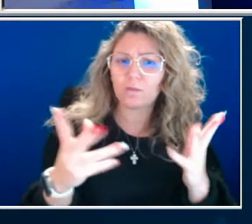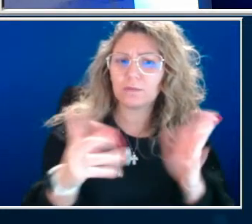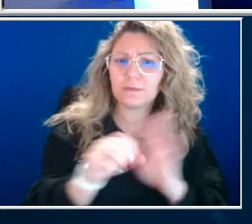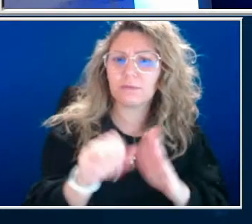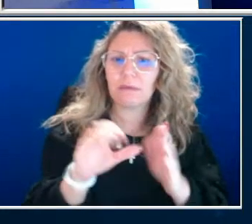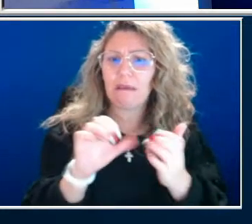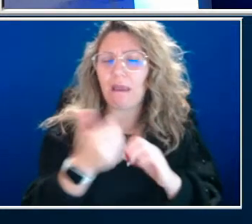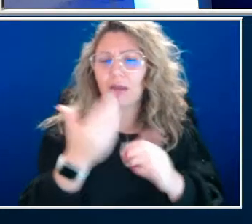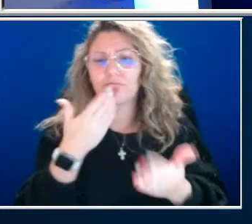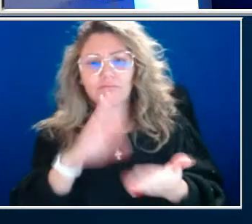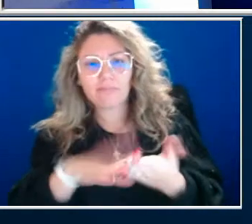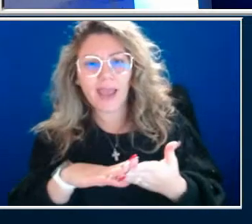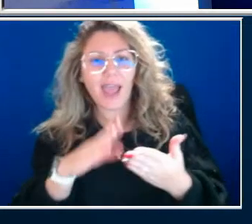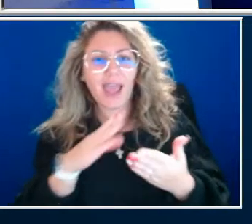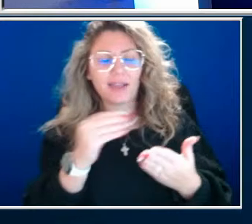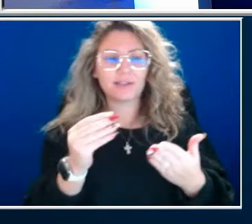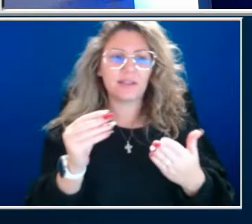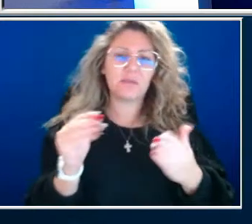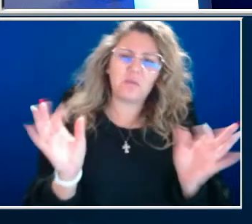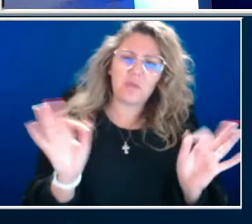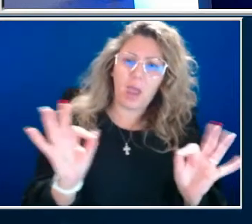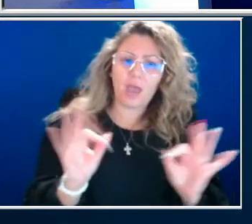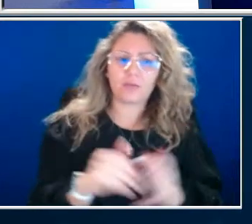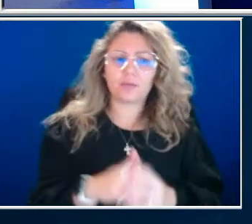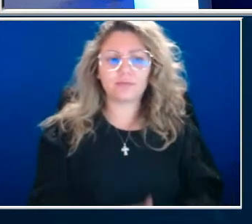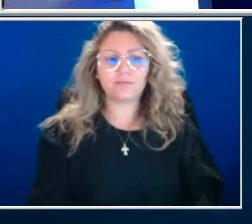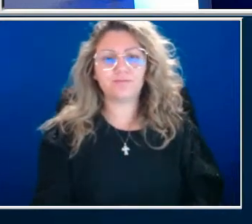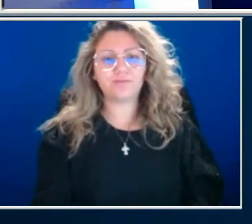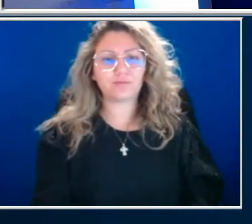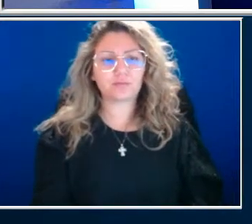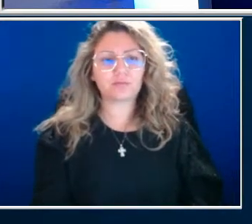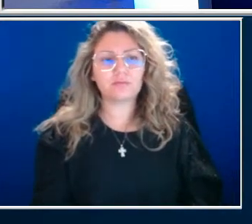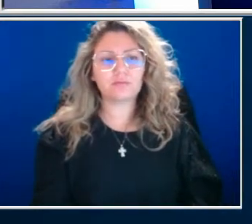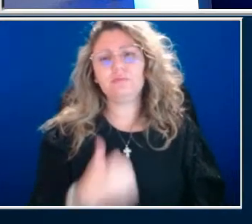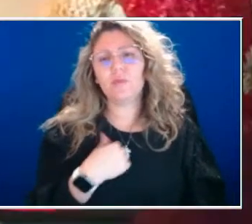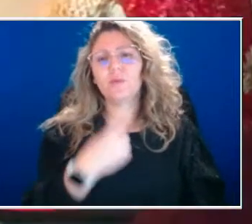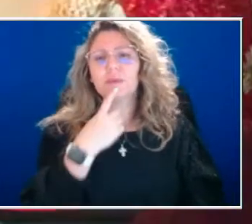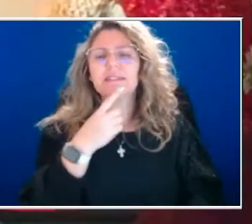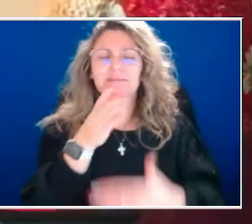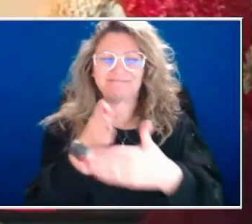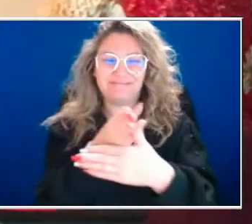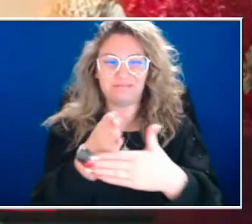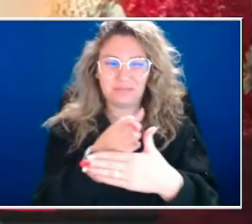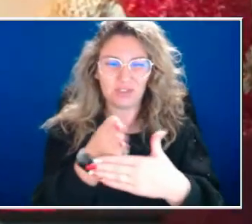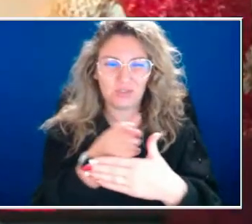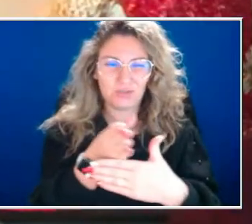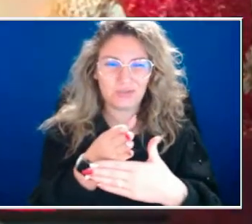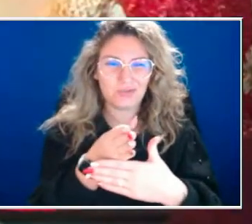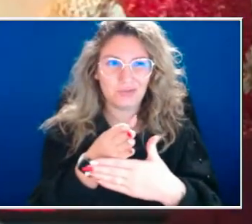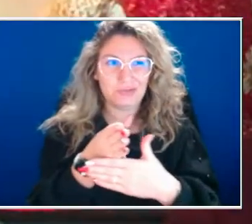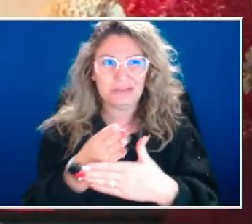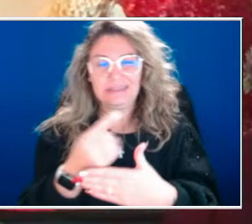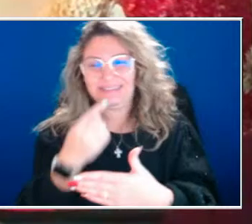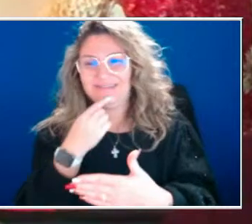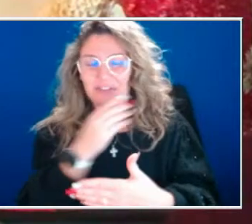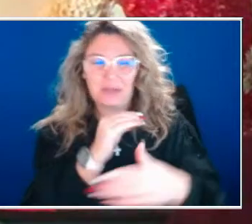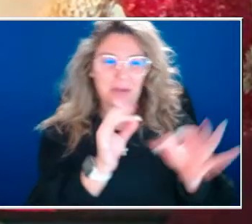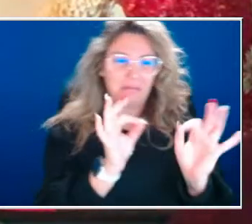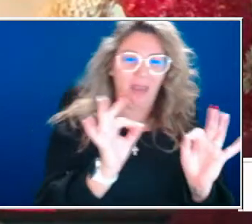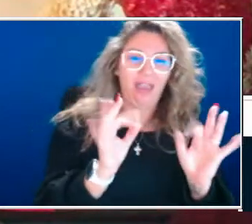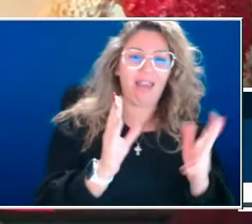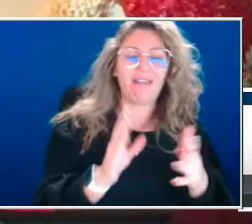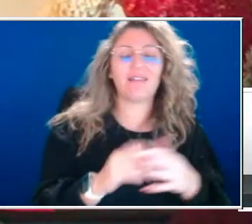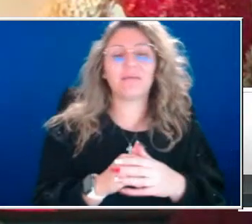or were they pretty mild? I would say they were in between, harsh and mild. I definitely had the